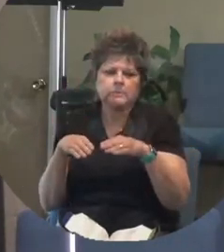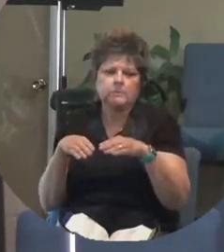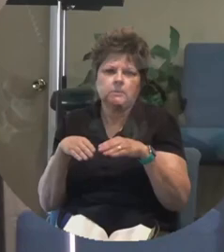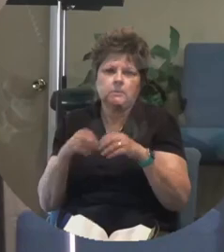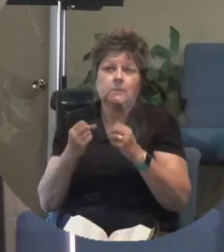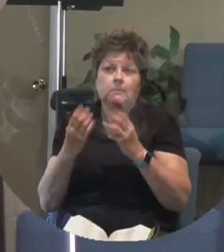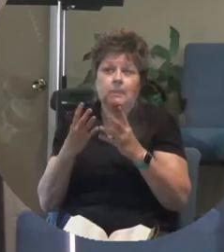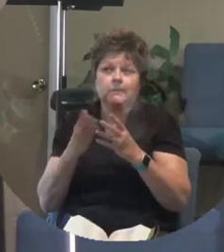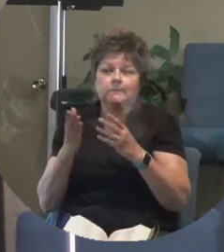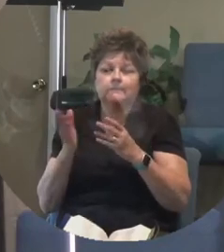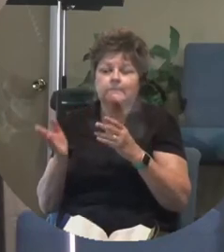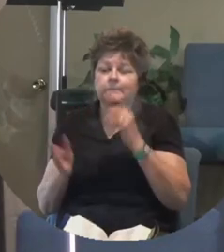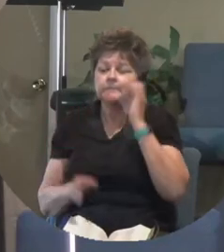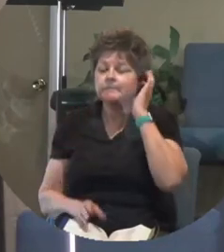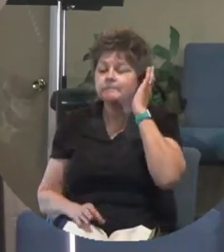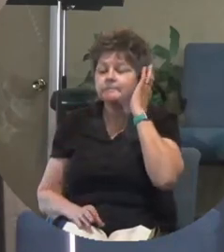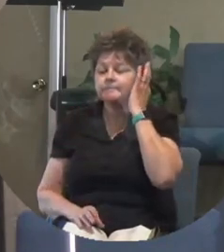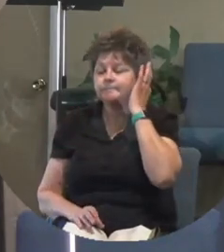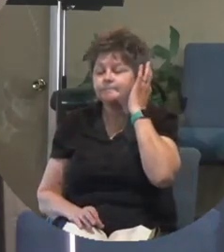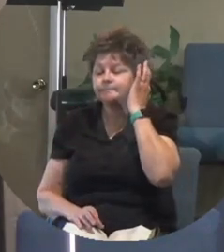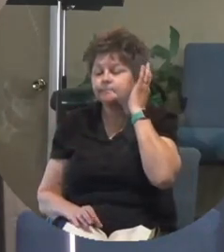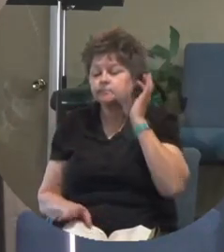A lot of stuff.